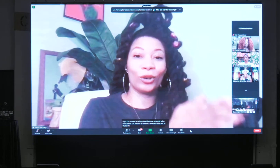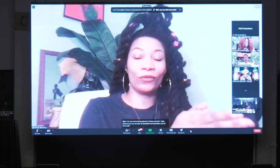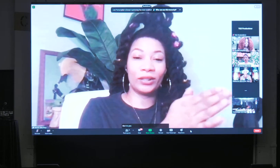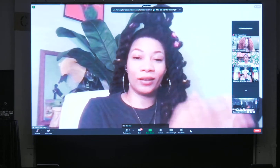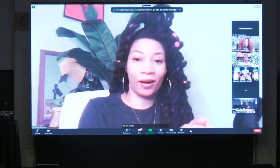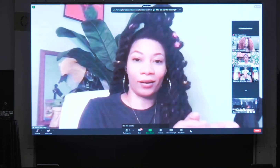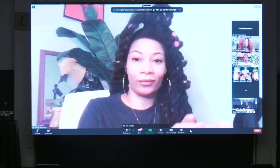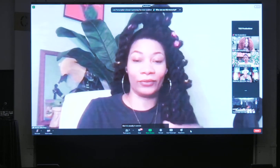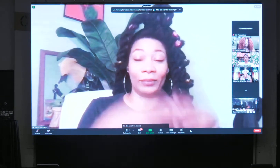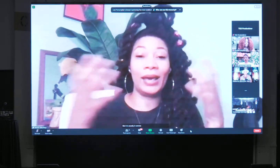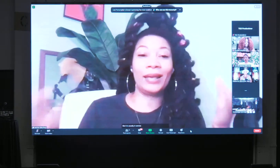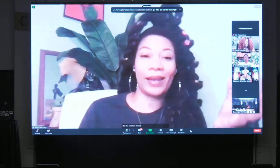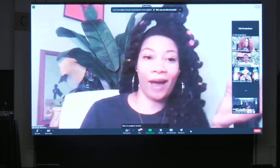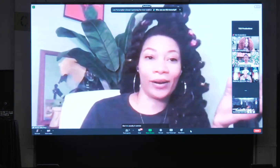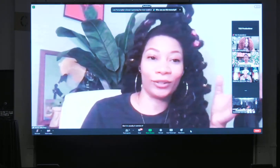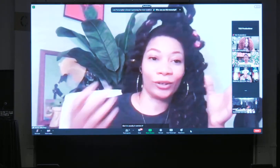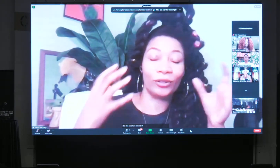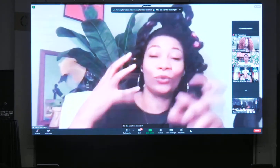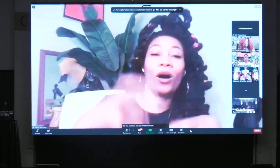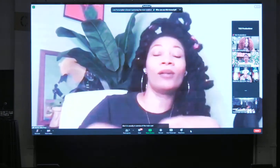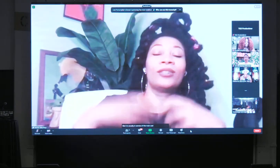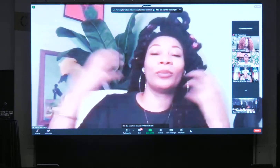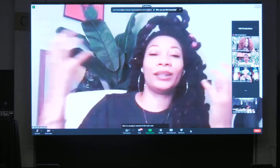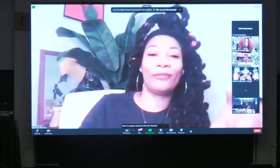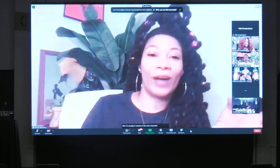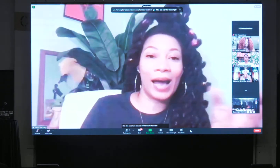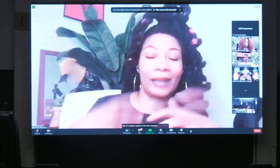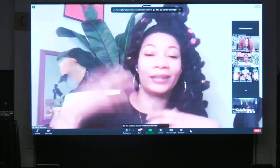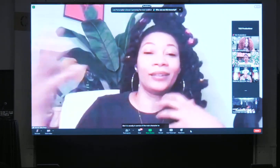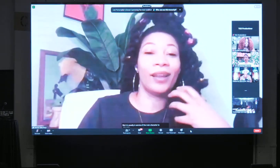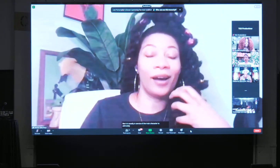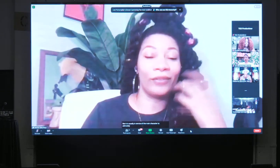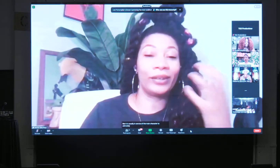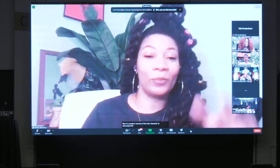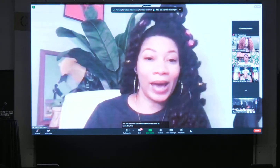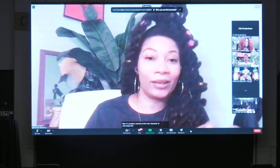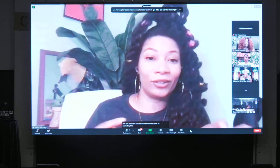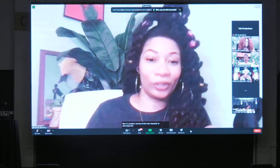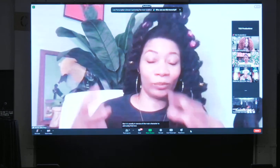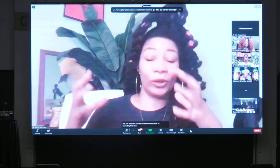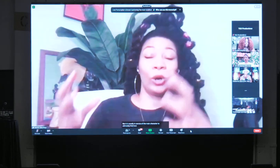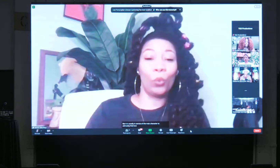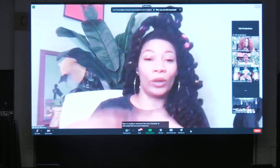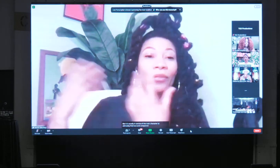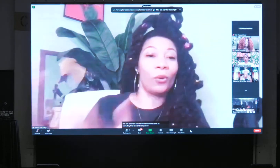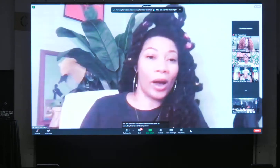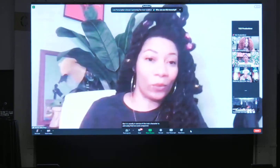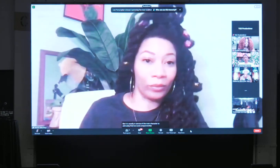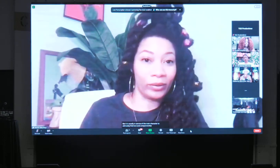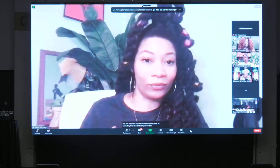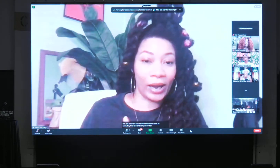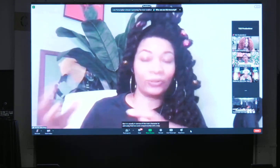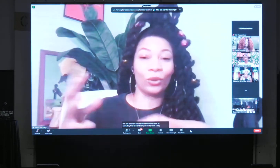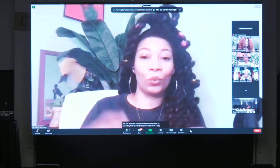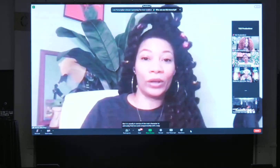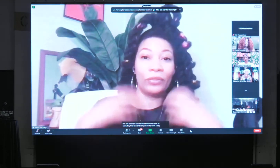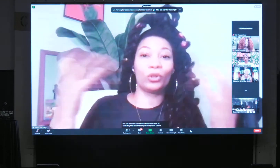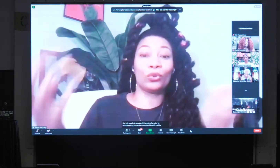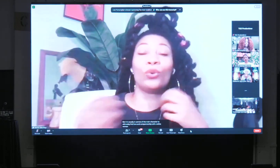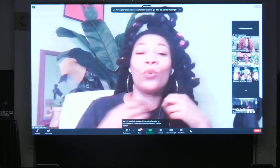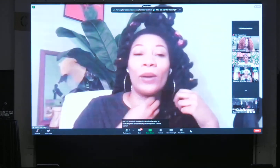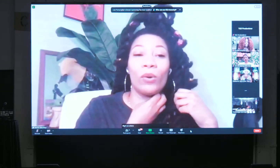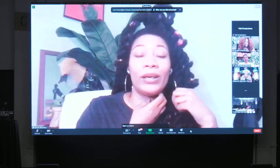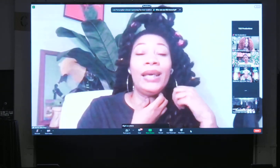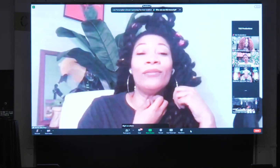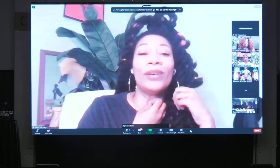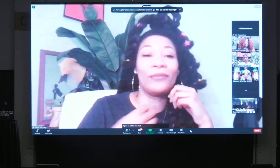in service of the main character to ultimately find love and companionship with a white woman, right? So with the